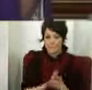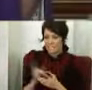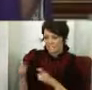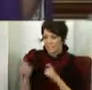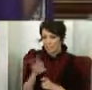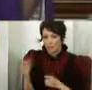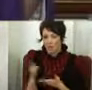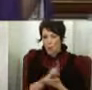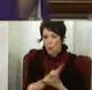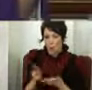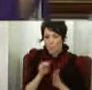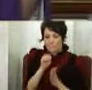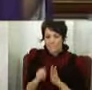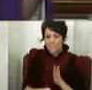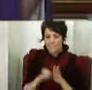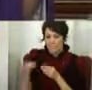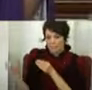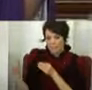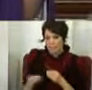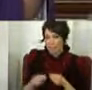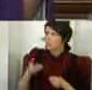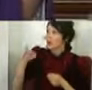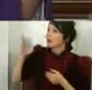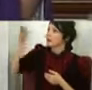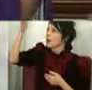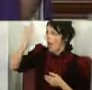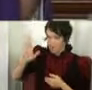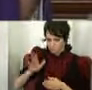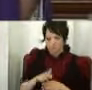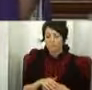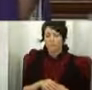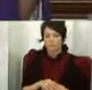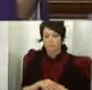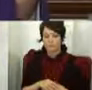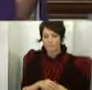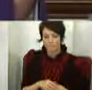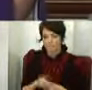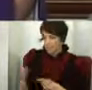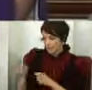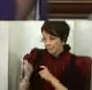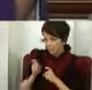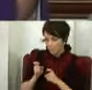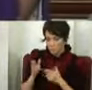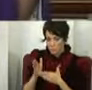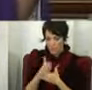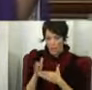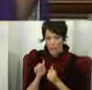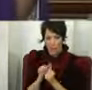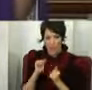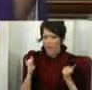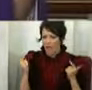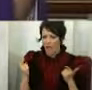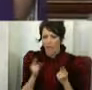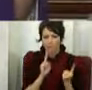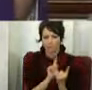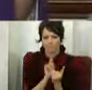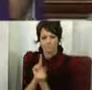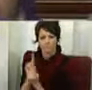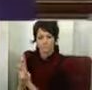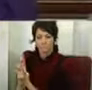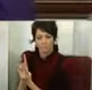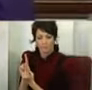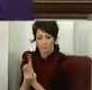season bestowed upon us by our gracious God. We will take our gifts and share them with everyone we meet